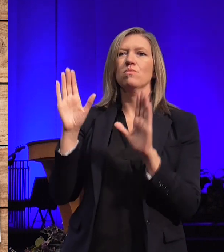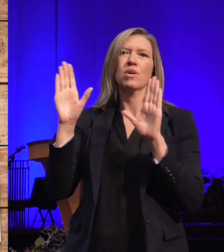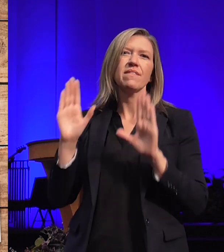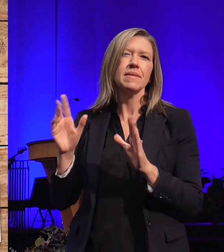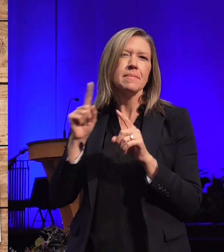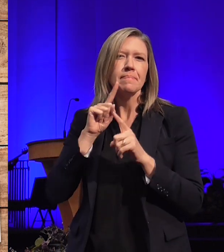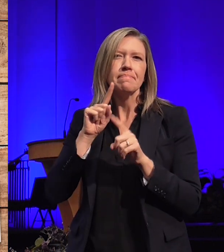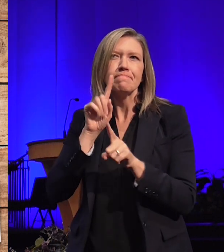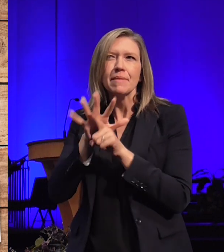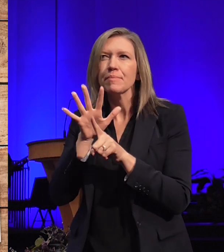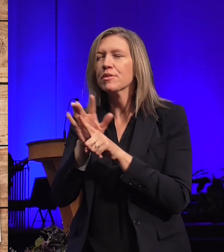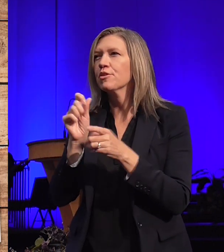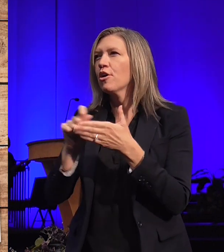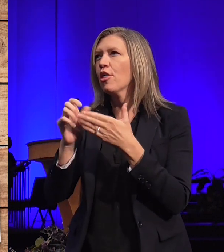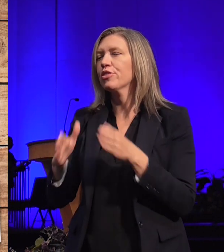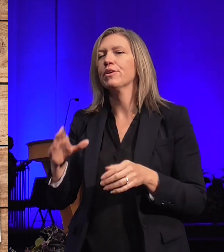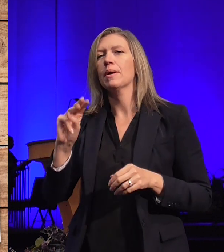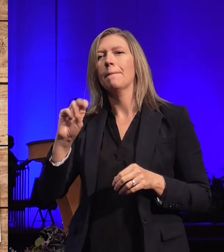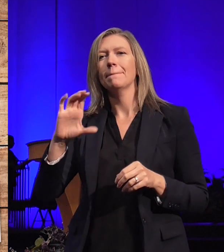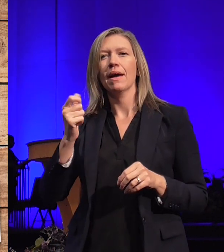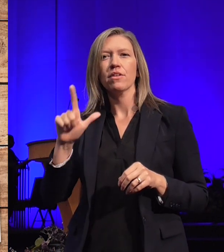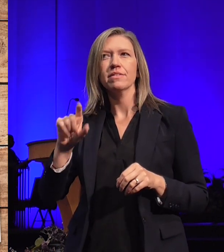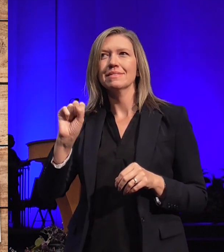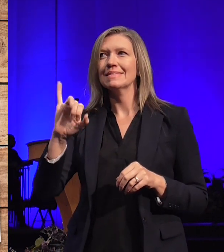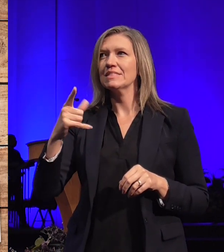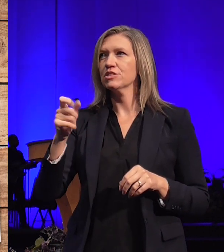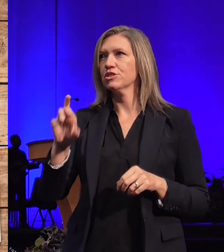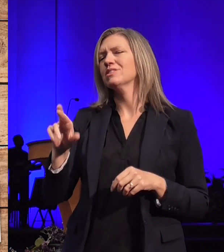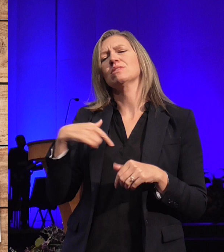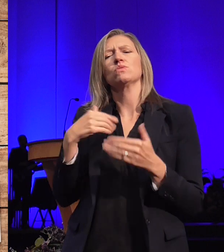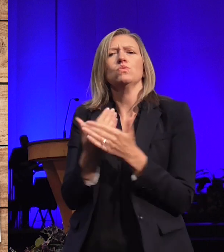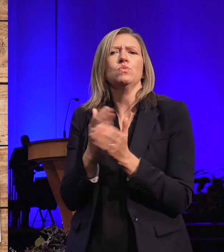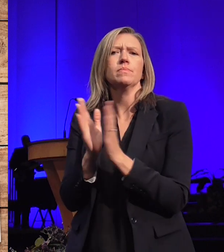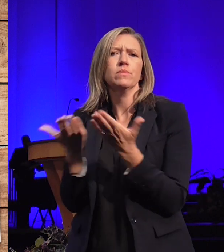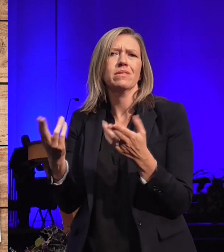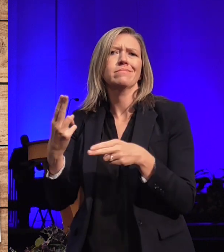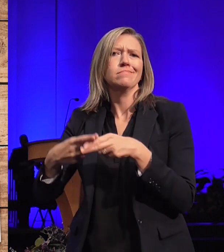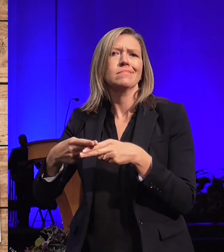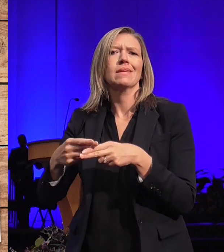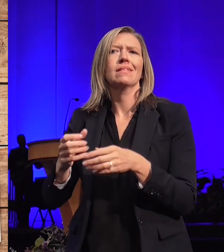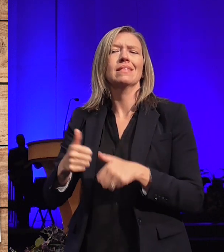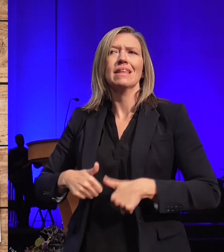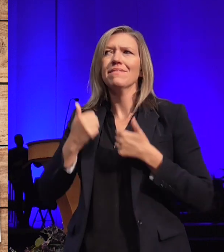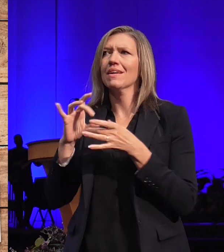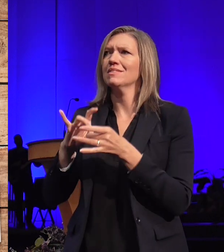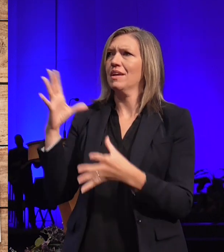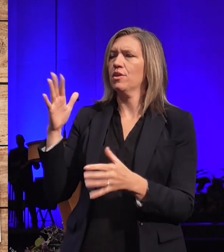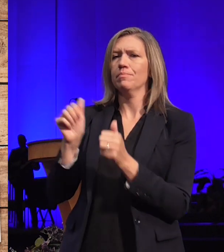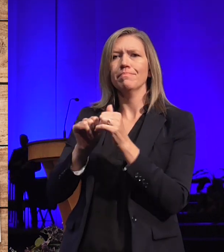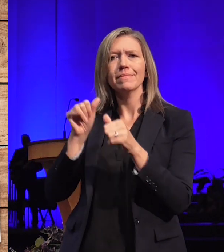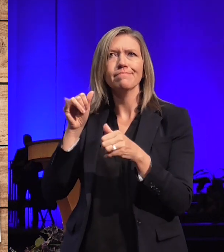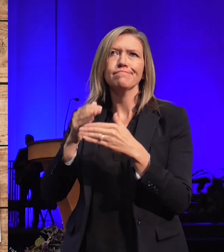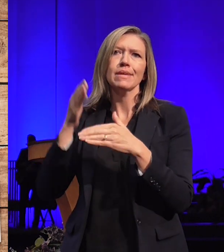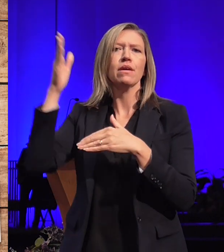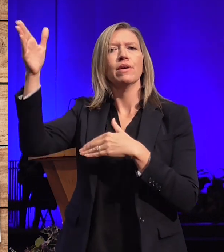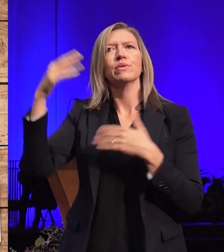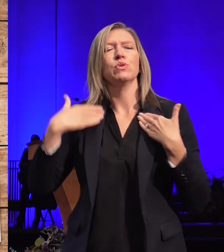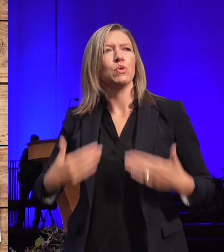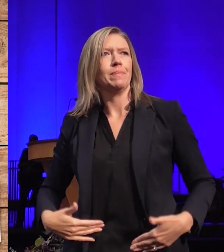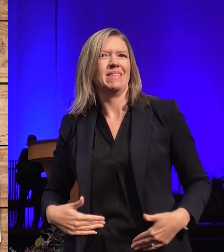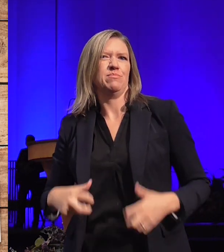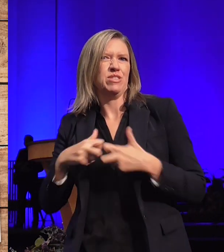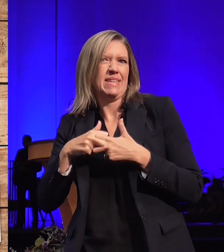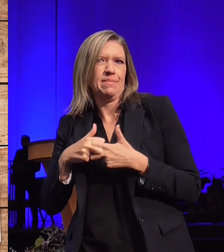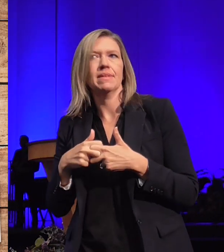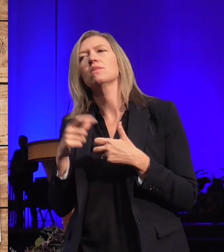author Michael Singer. He has a new book called Living Untethered, Beyond the Human Predicament. And this class will help you deal with the three-ring